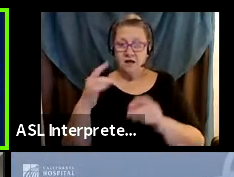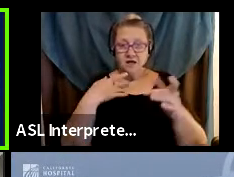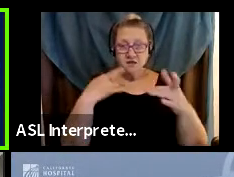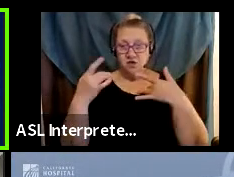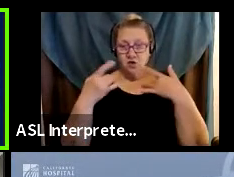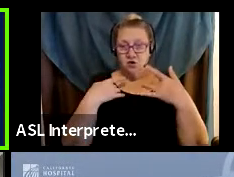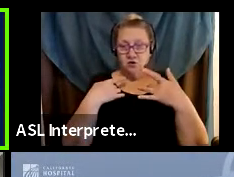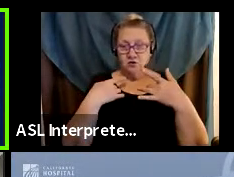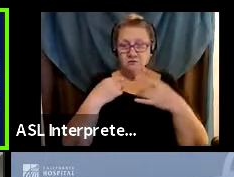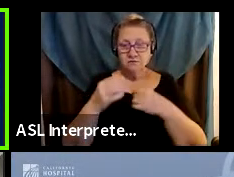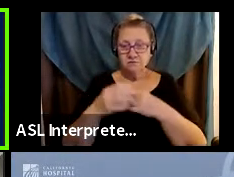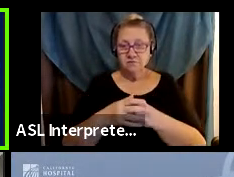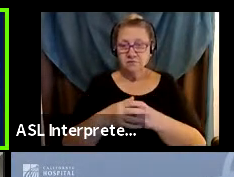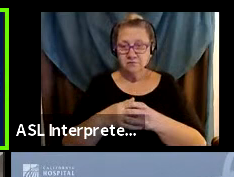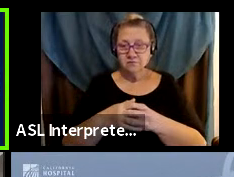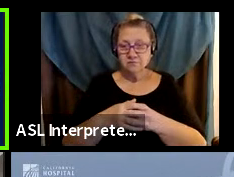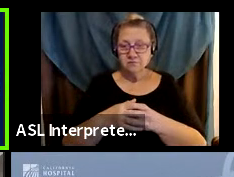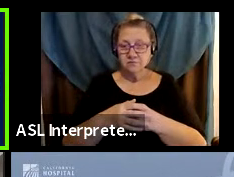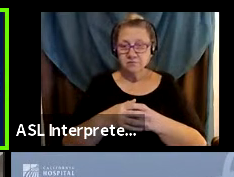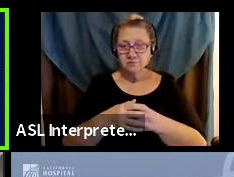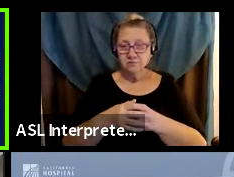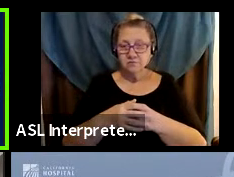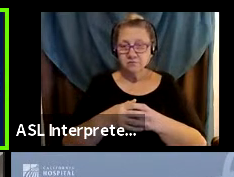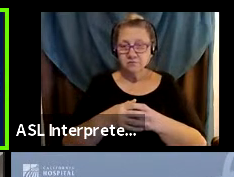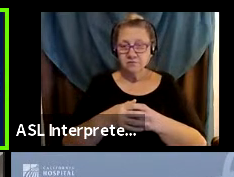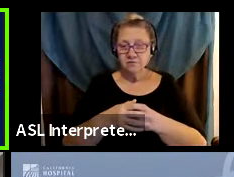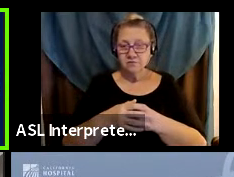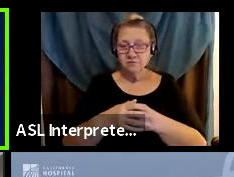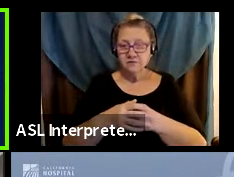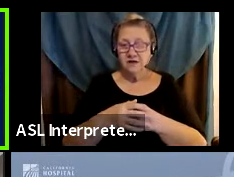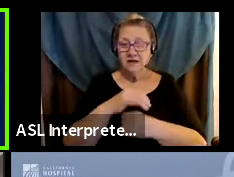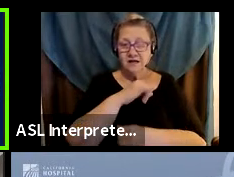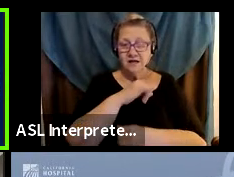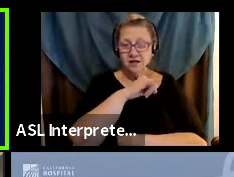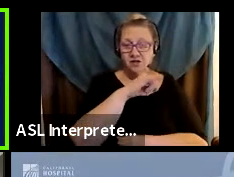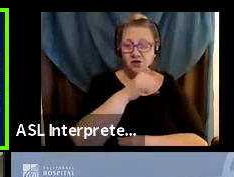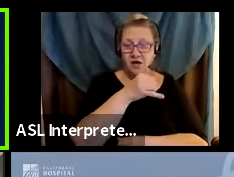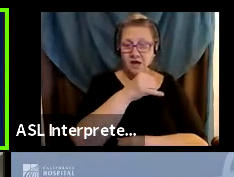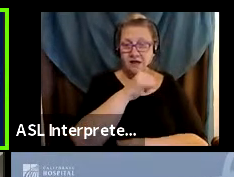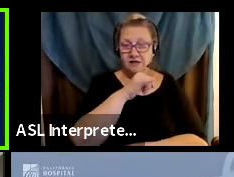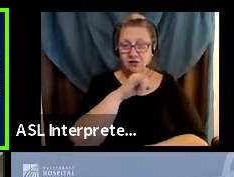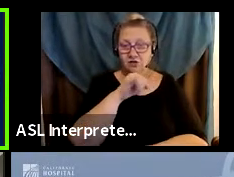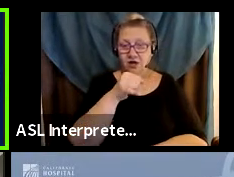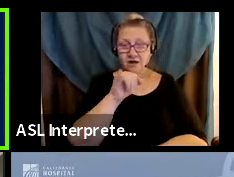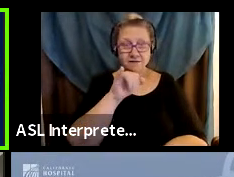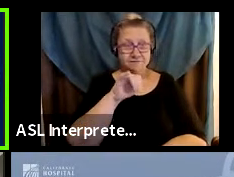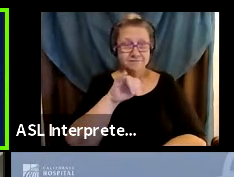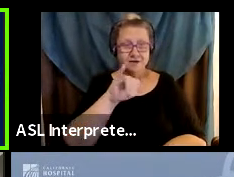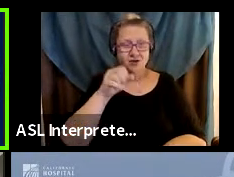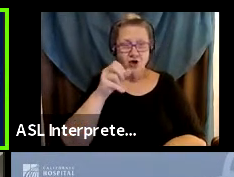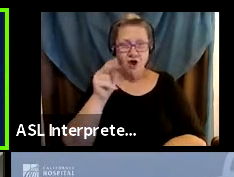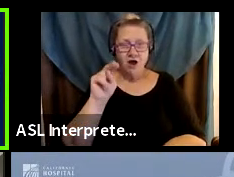that while the J&J vaccine